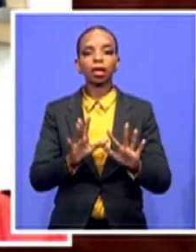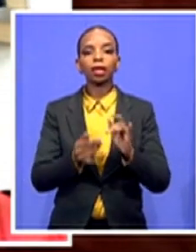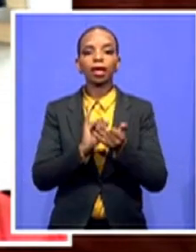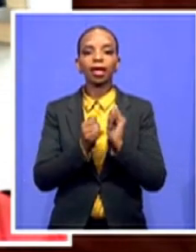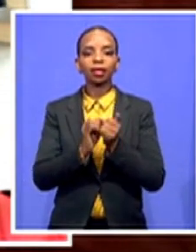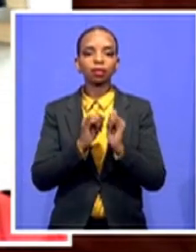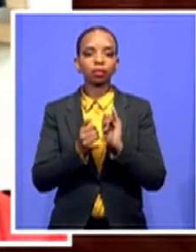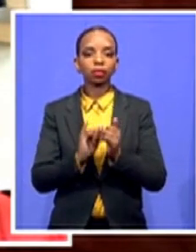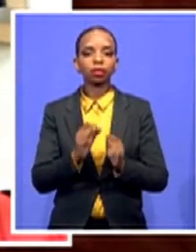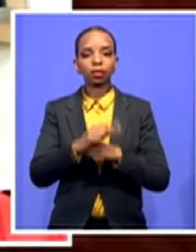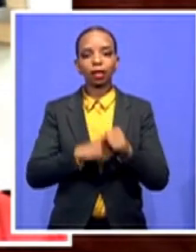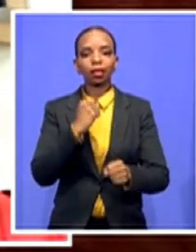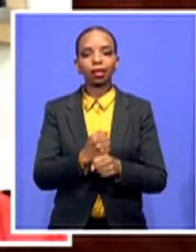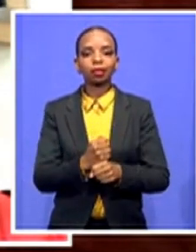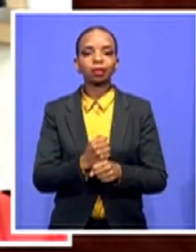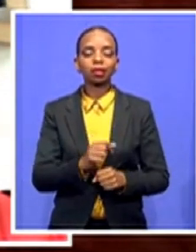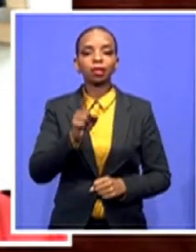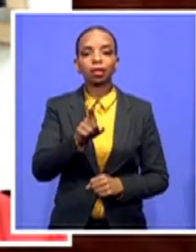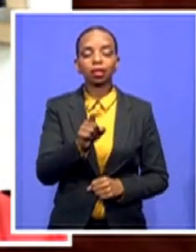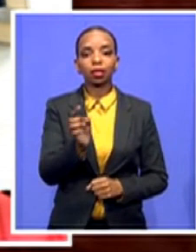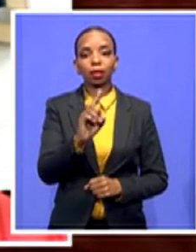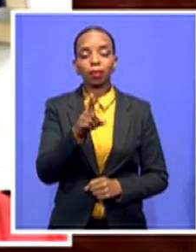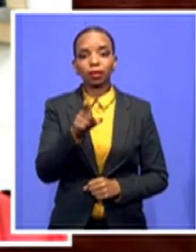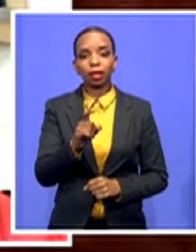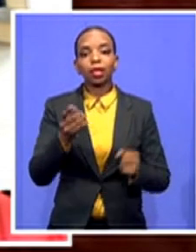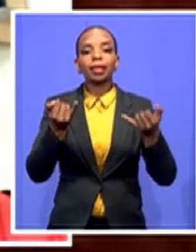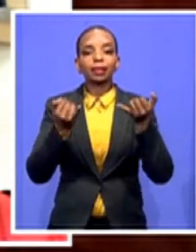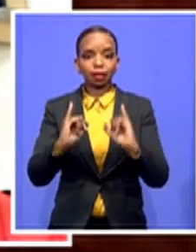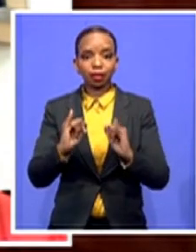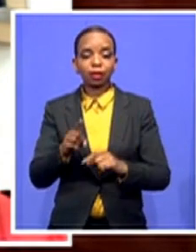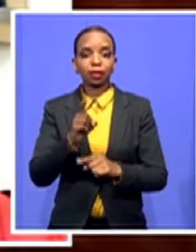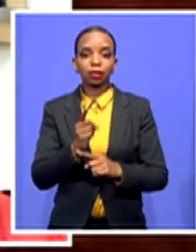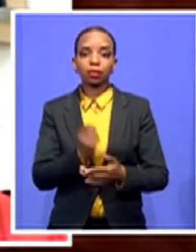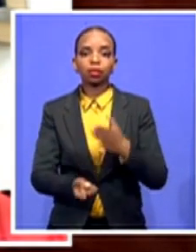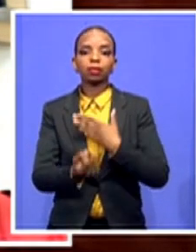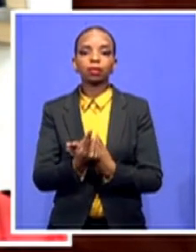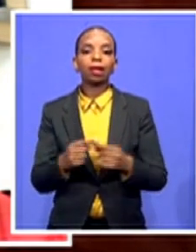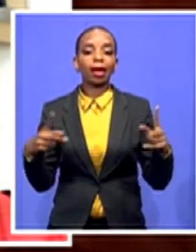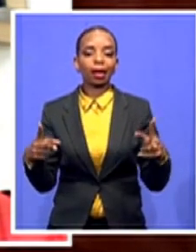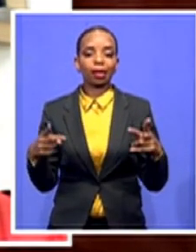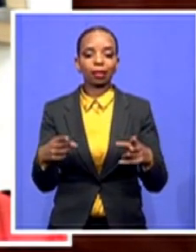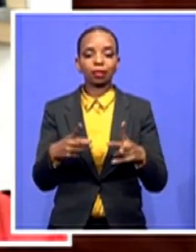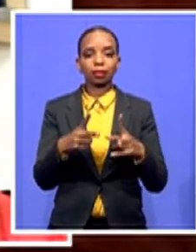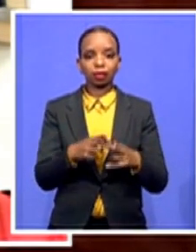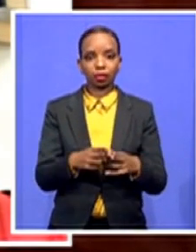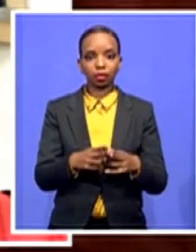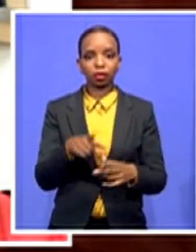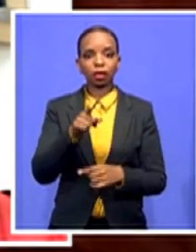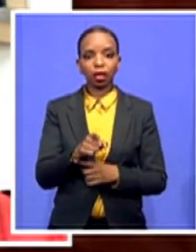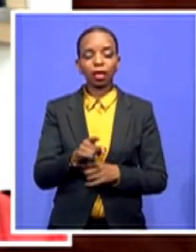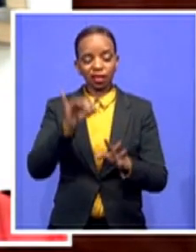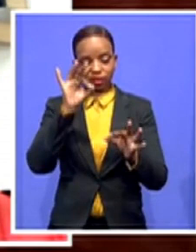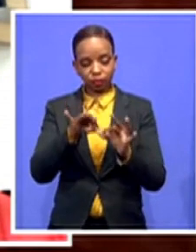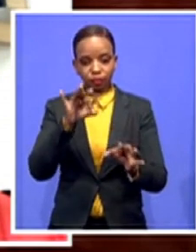a serious beating, cutting in a significant way the expenditure